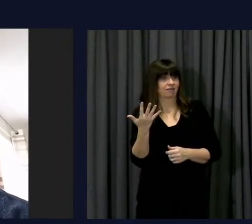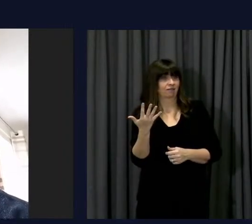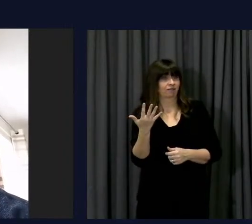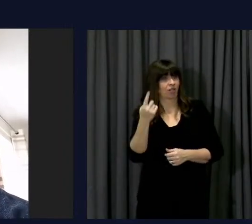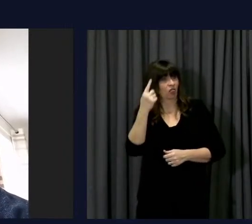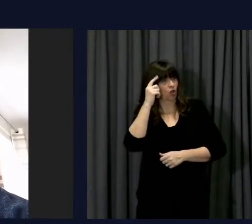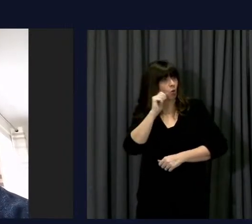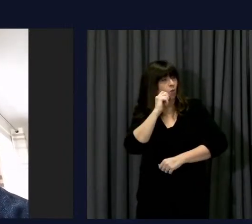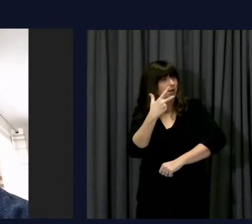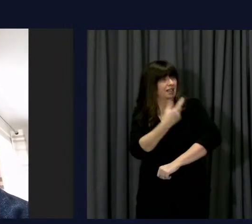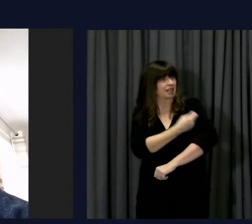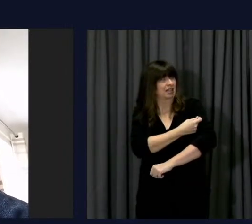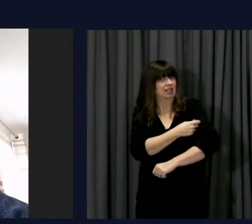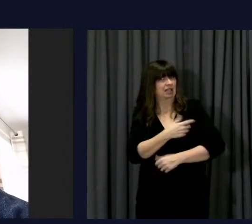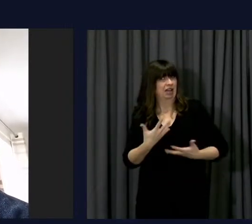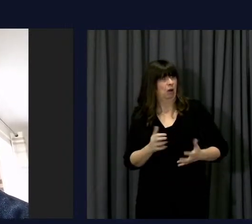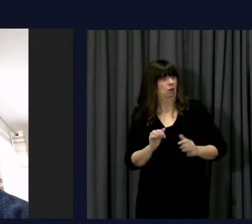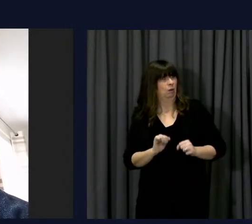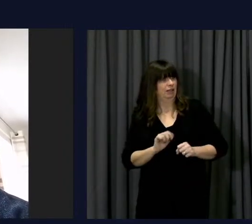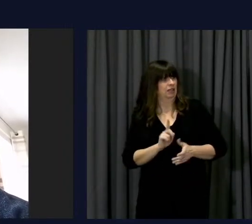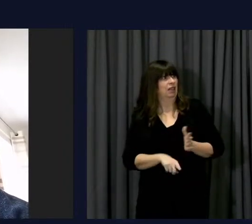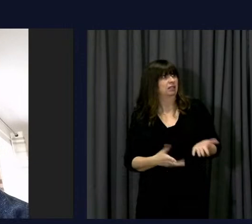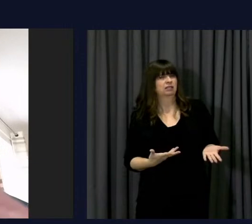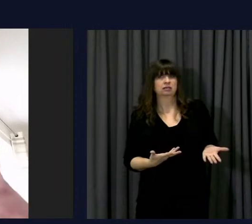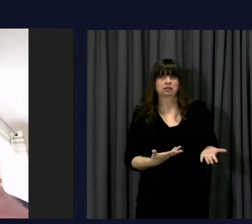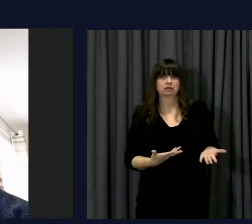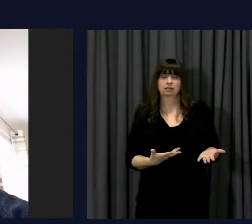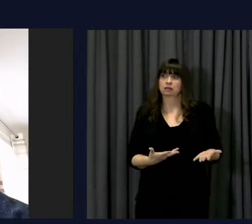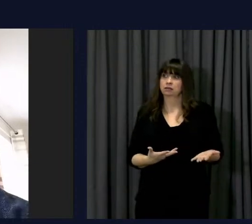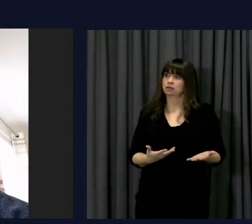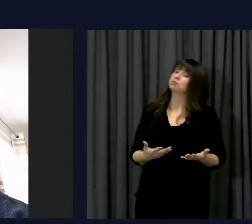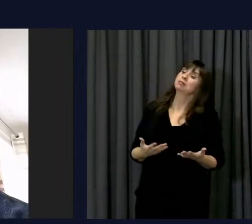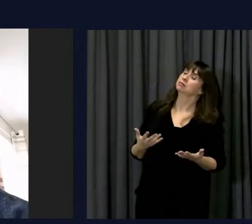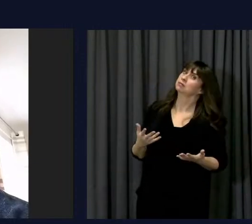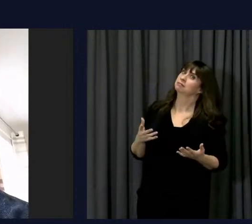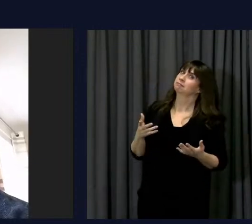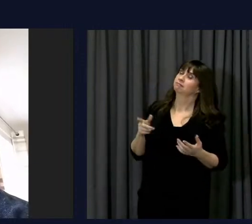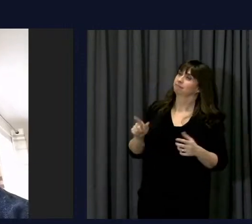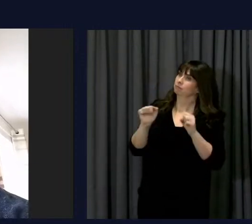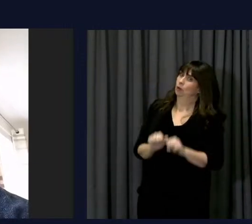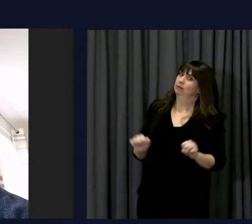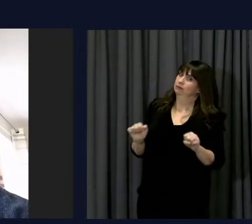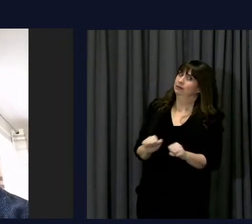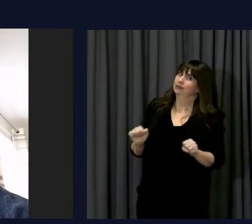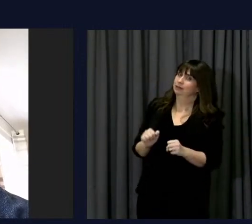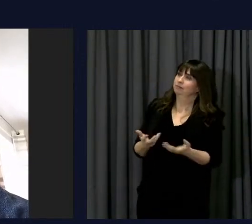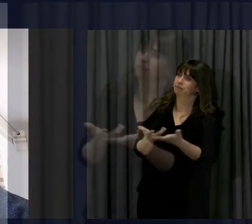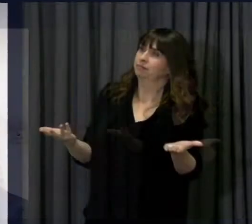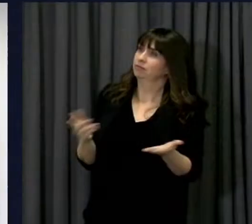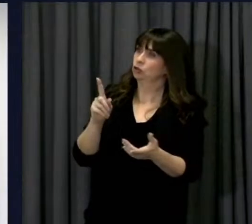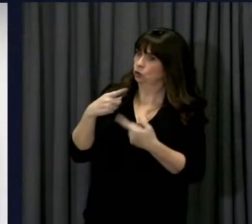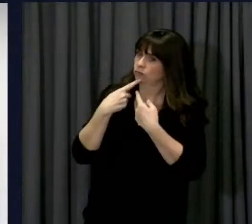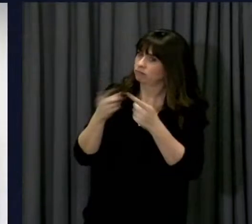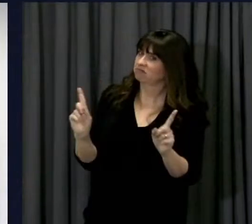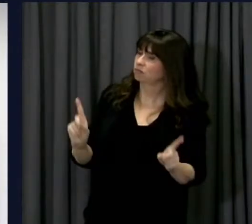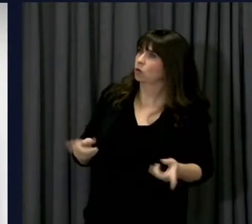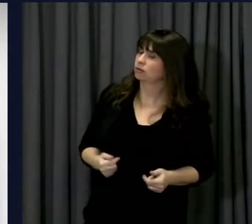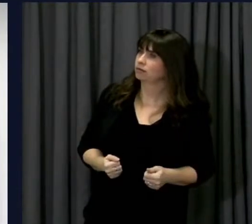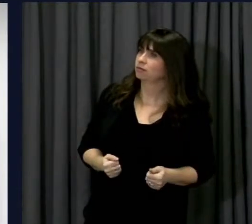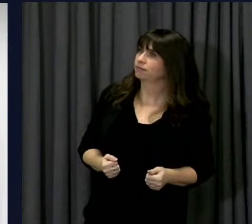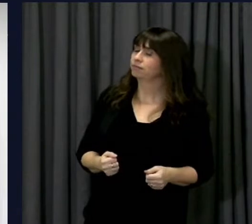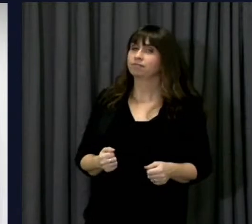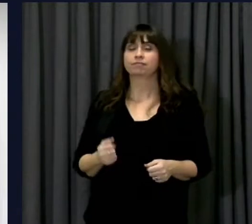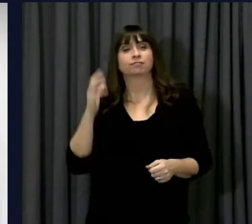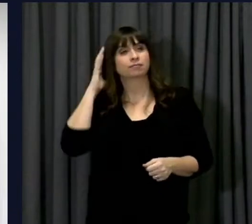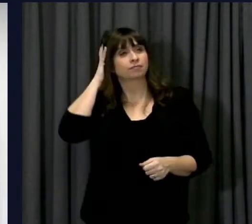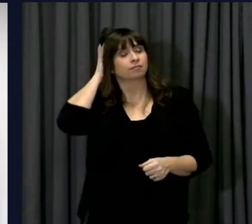would be vaccinated by now. What would you say to them now as they continue to wait? What I'd say is that we're moving